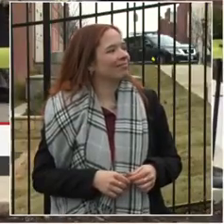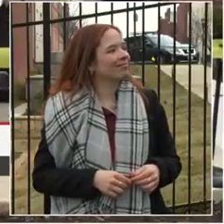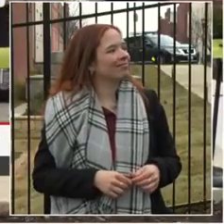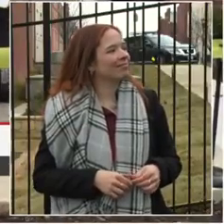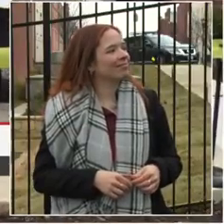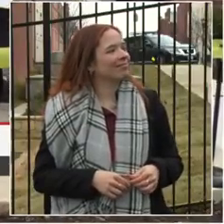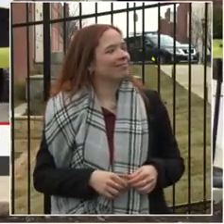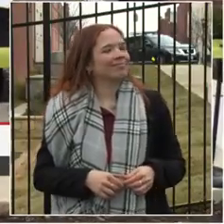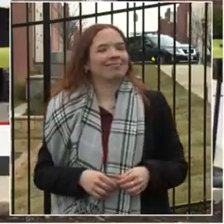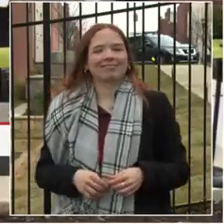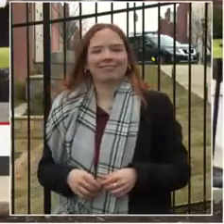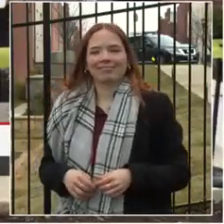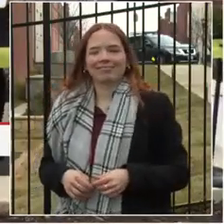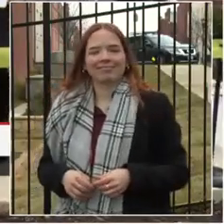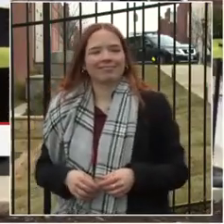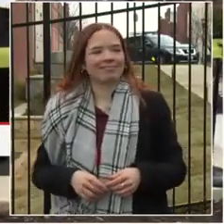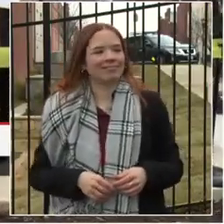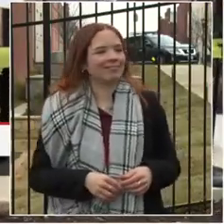Okay.